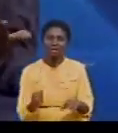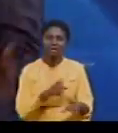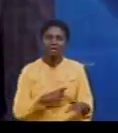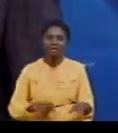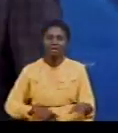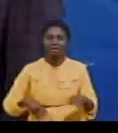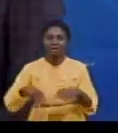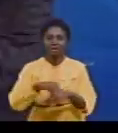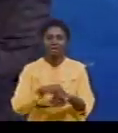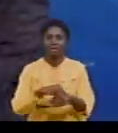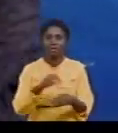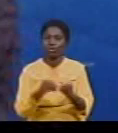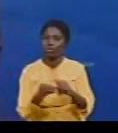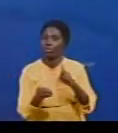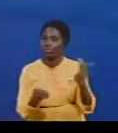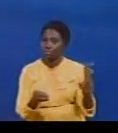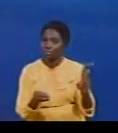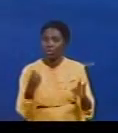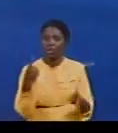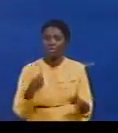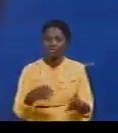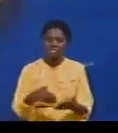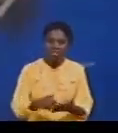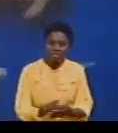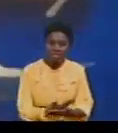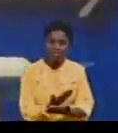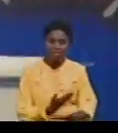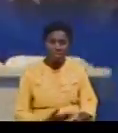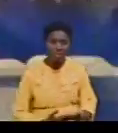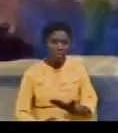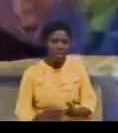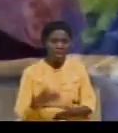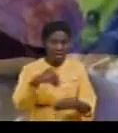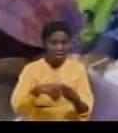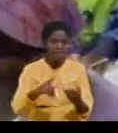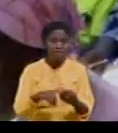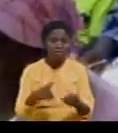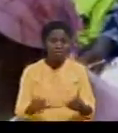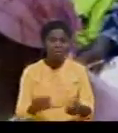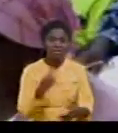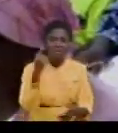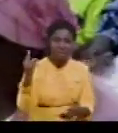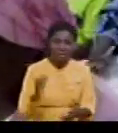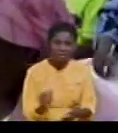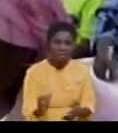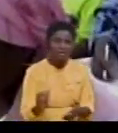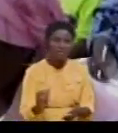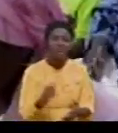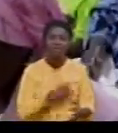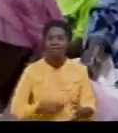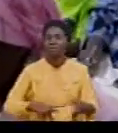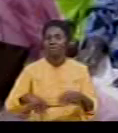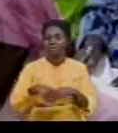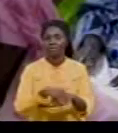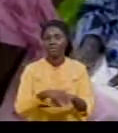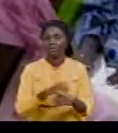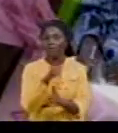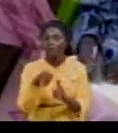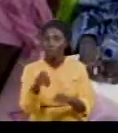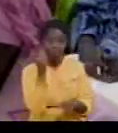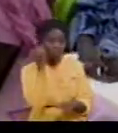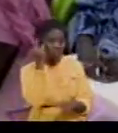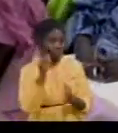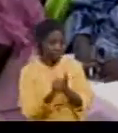new birth into the eternal kingdom. When you understand that the